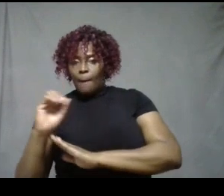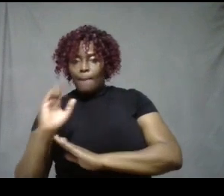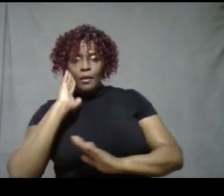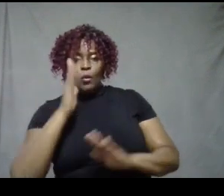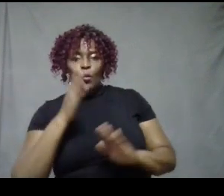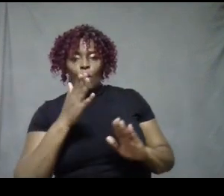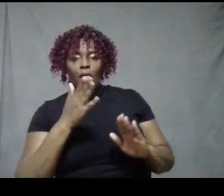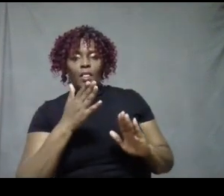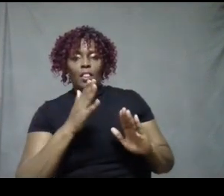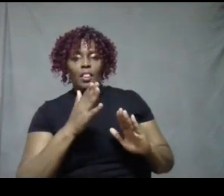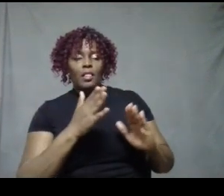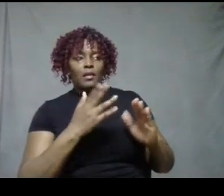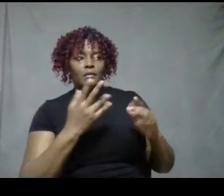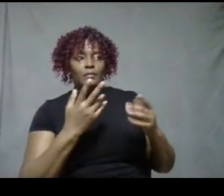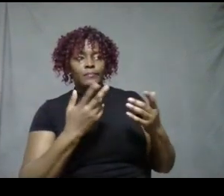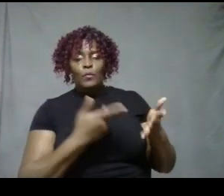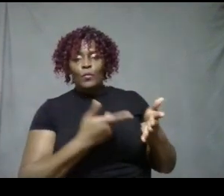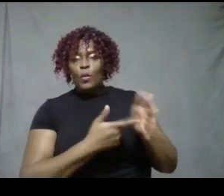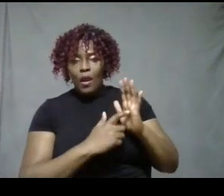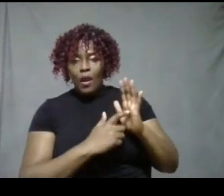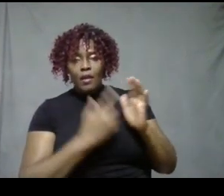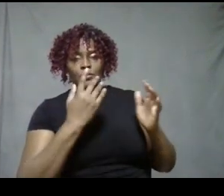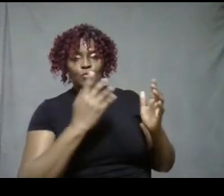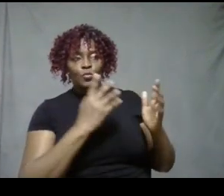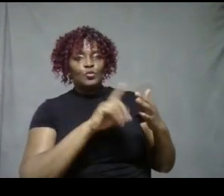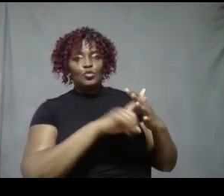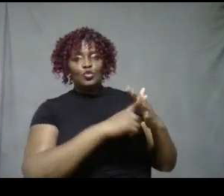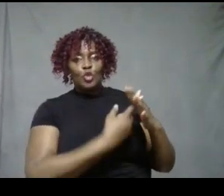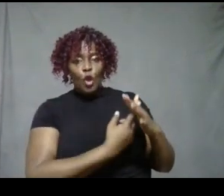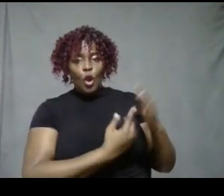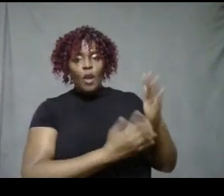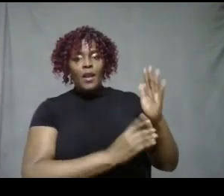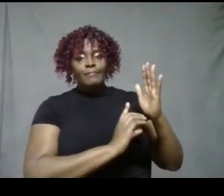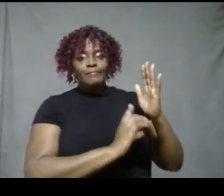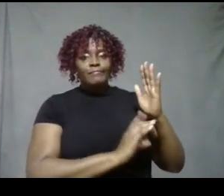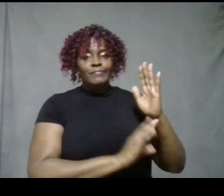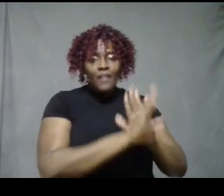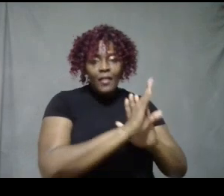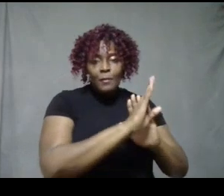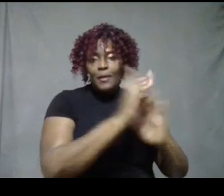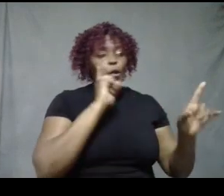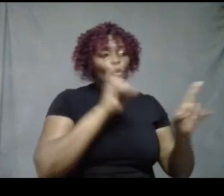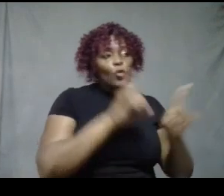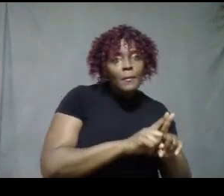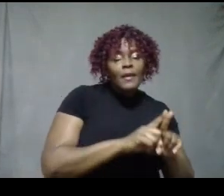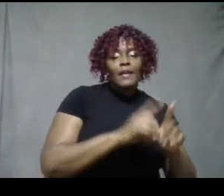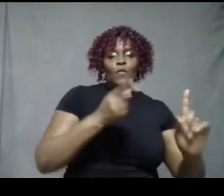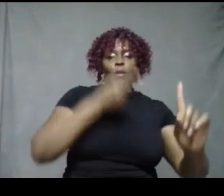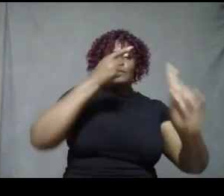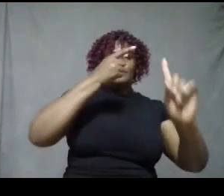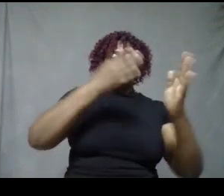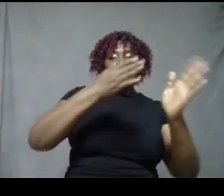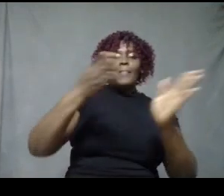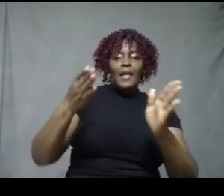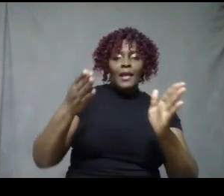a development agreement and pursuing a master plan and site plan. So for a development